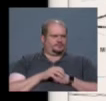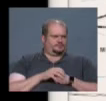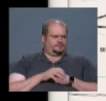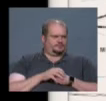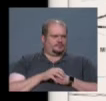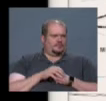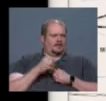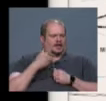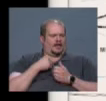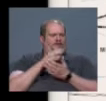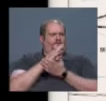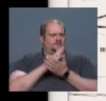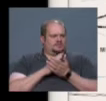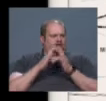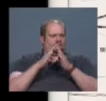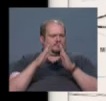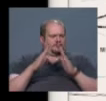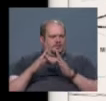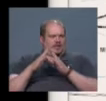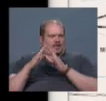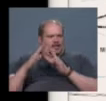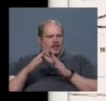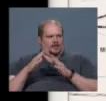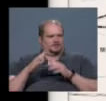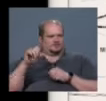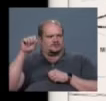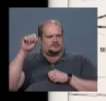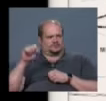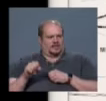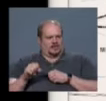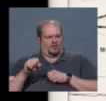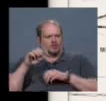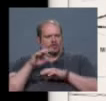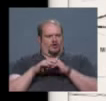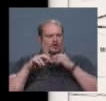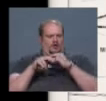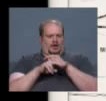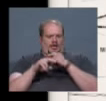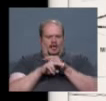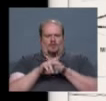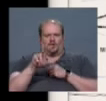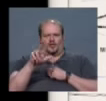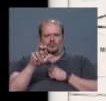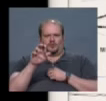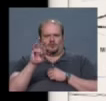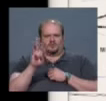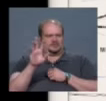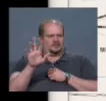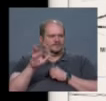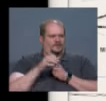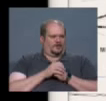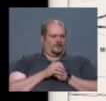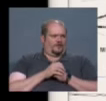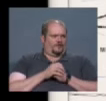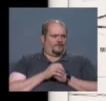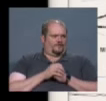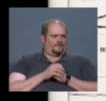There are some houses further south on Highway 365.